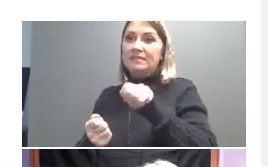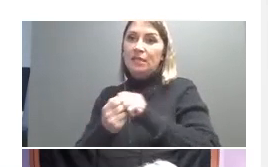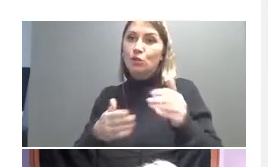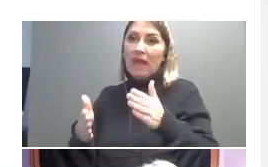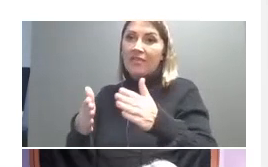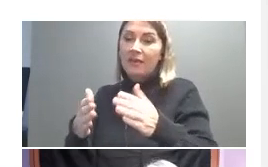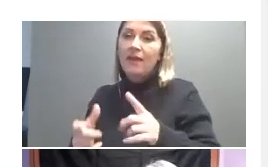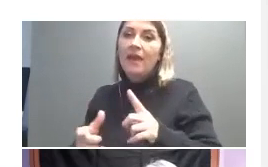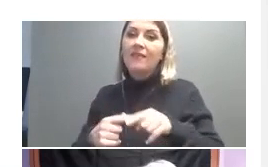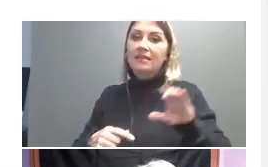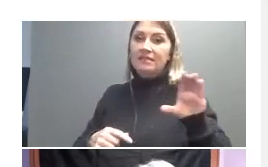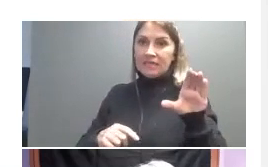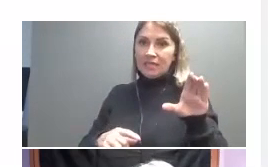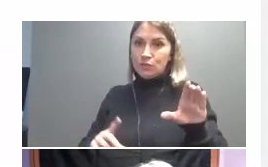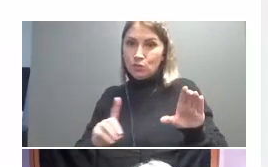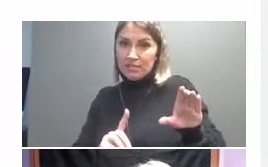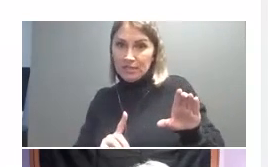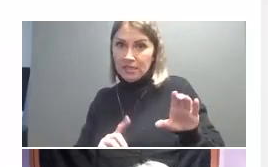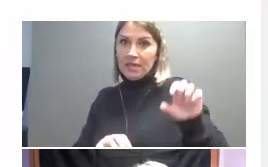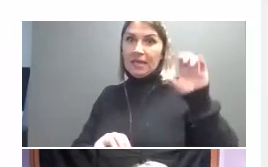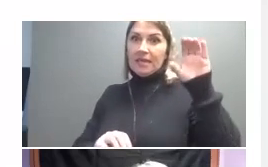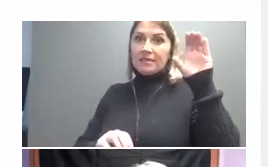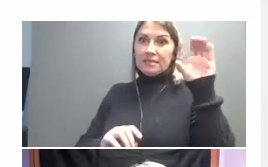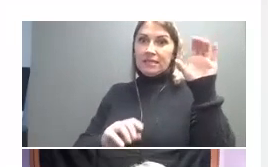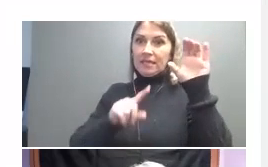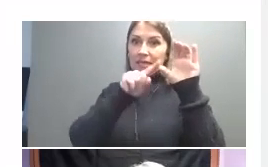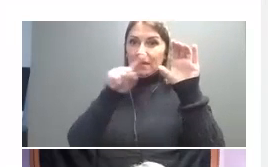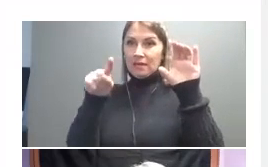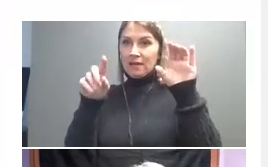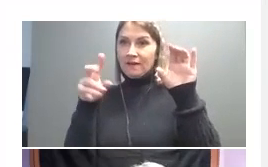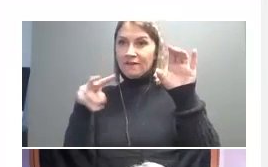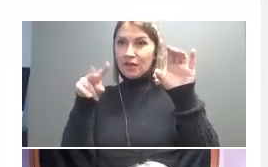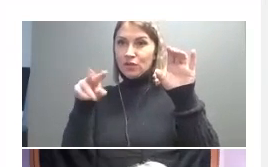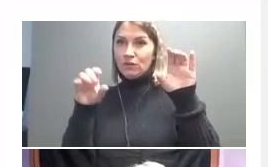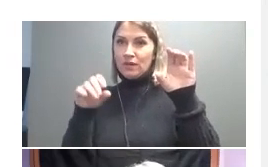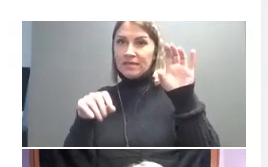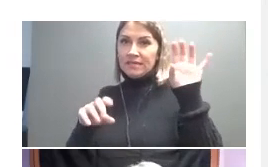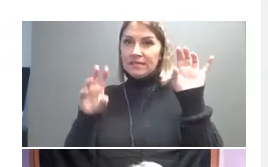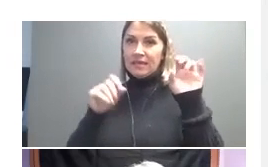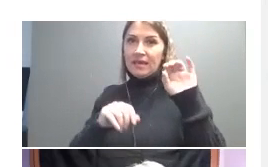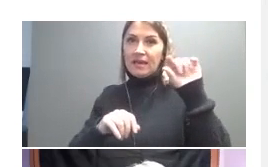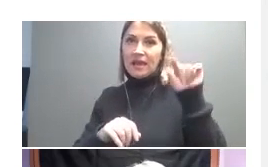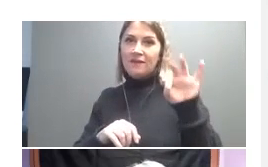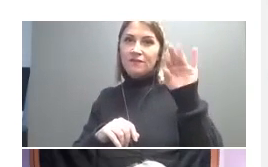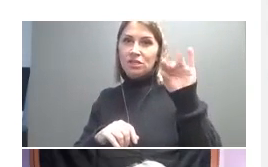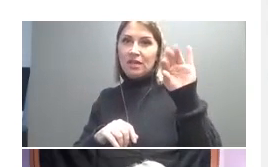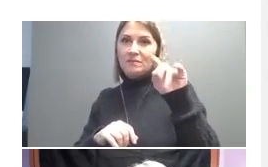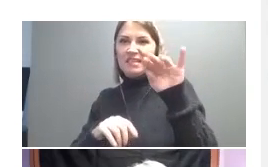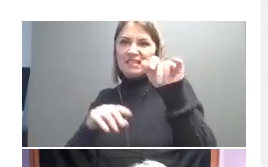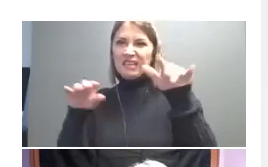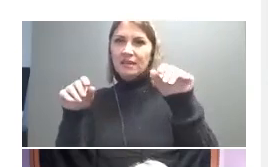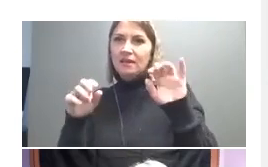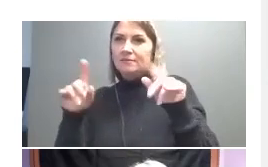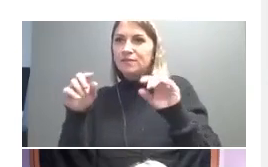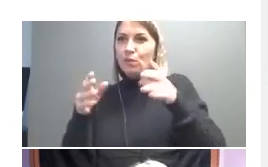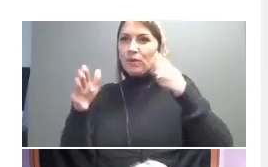And from C to D, we currently have a path to this particular value of C, that is SGFEBC. So we update it